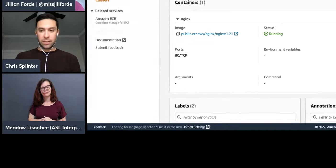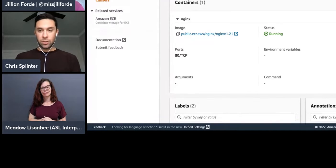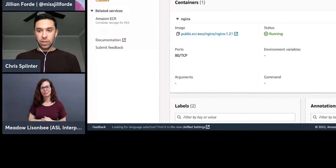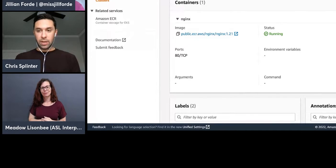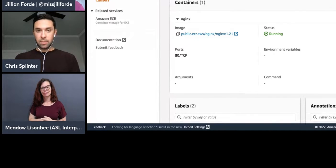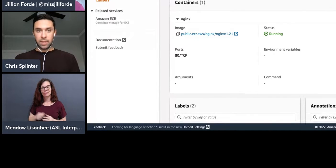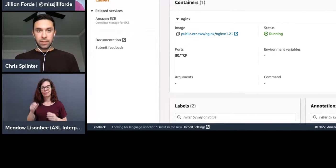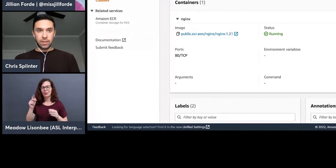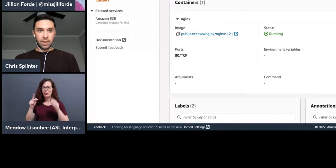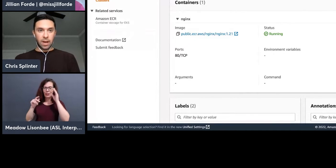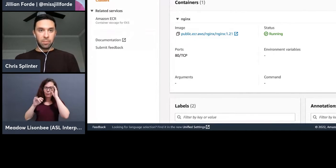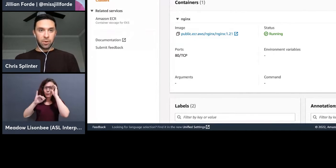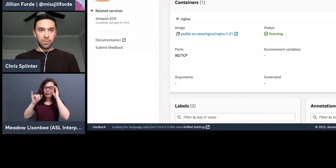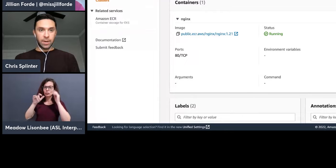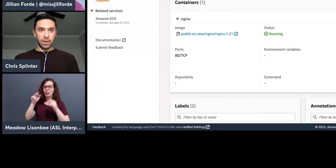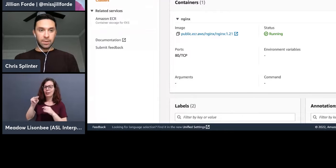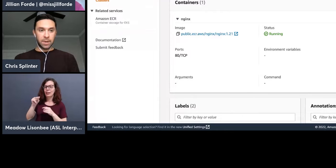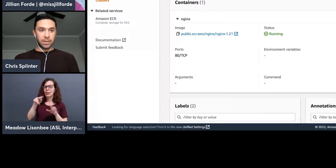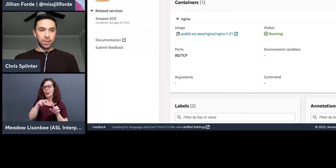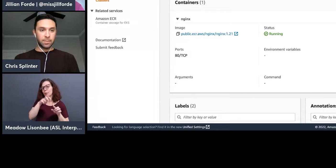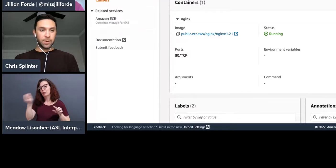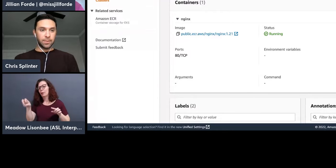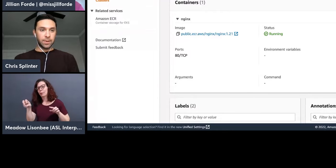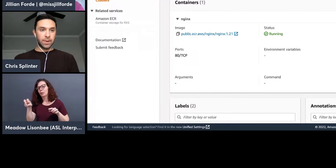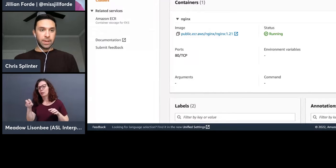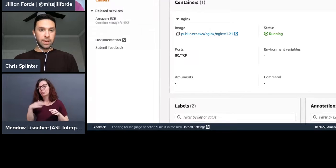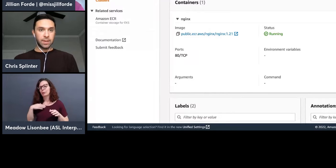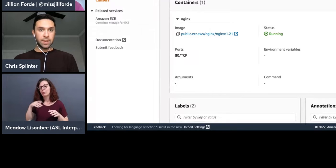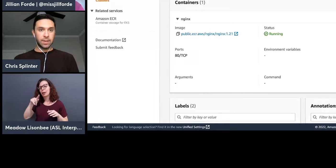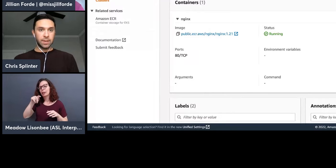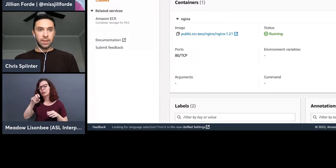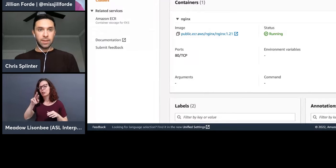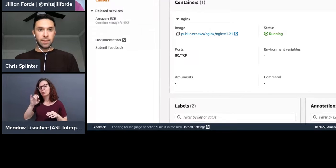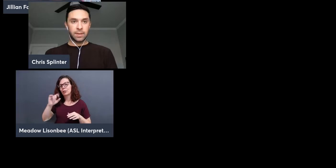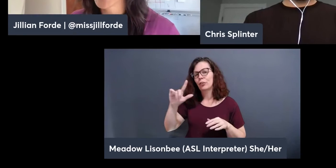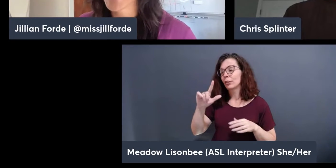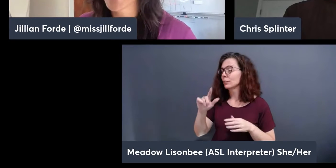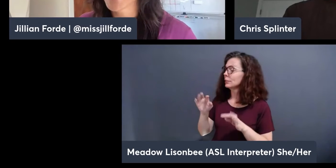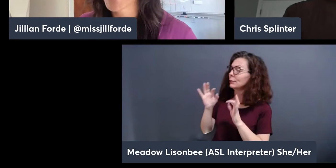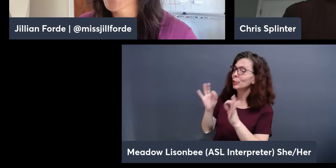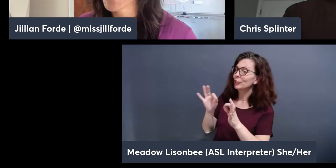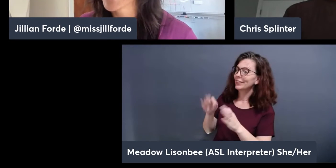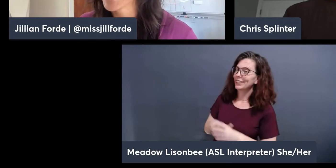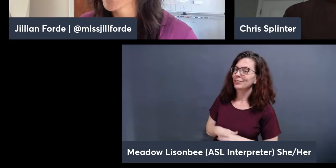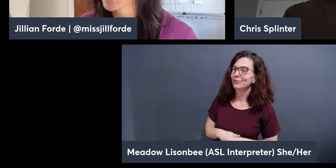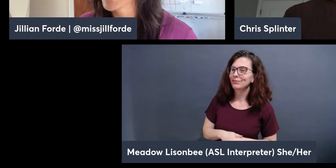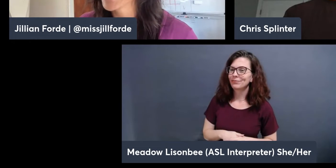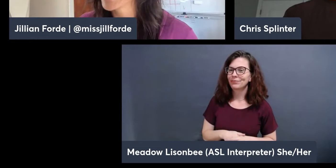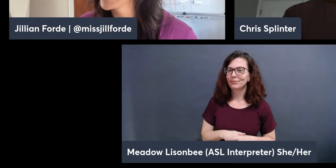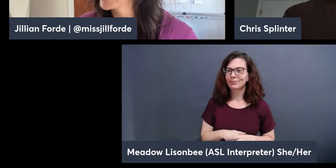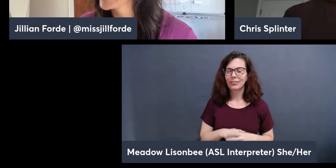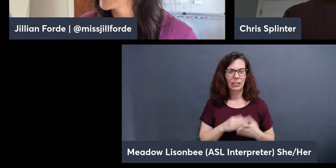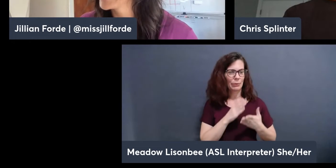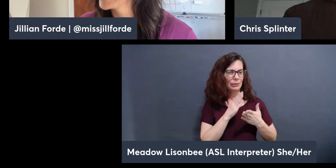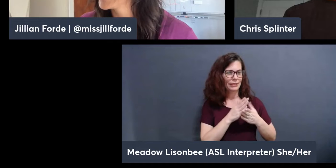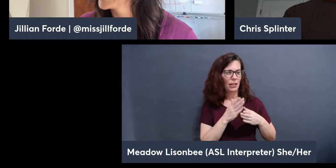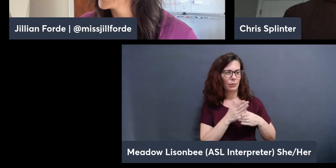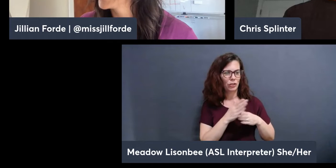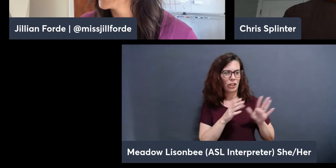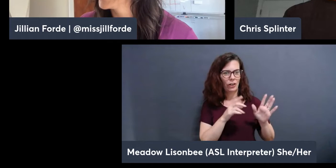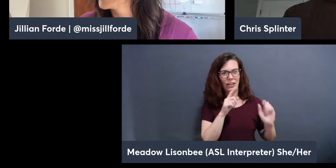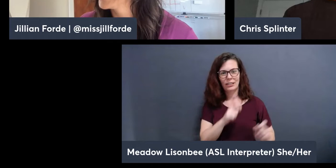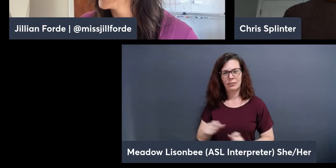All right, so Jillian, I'm going to hop over here to my terminal real quick. Perfect. So I'll stop sharing this